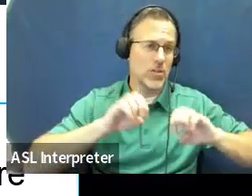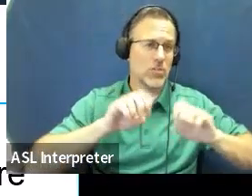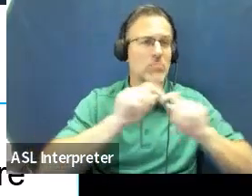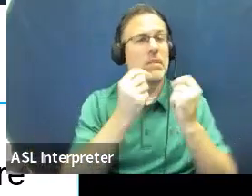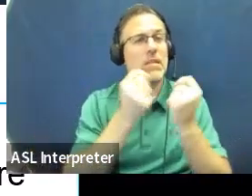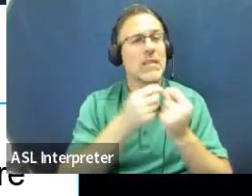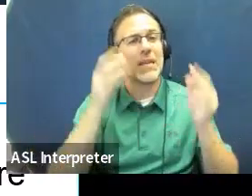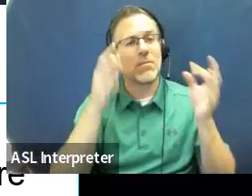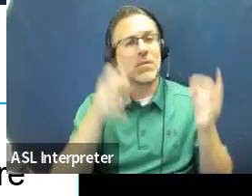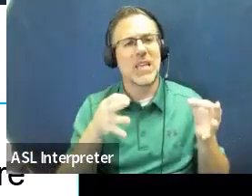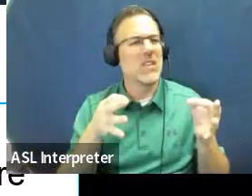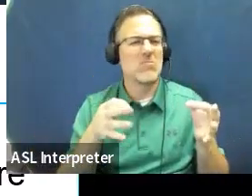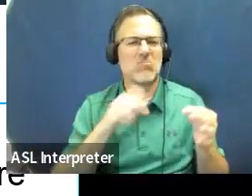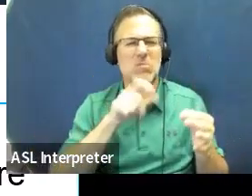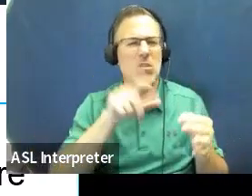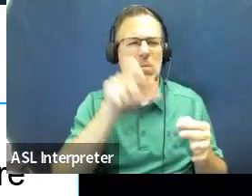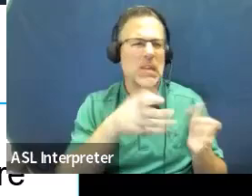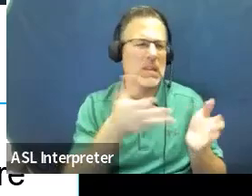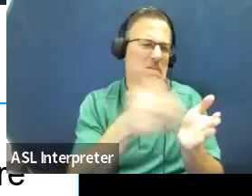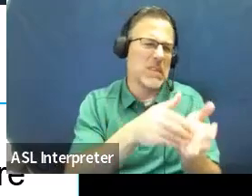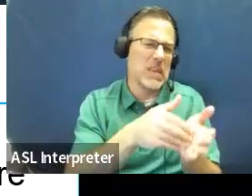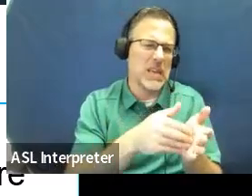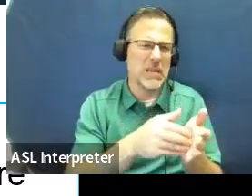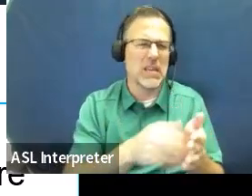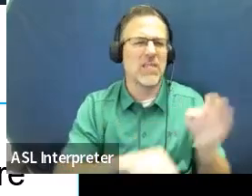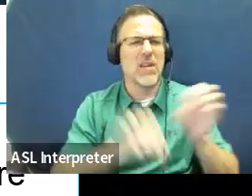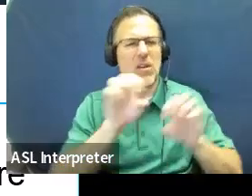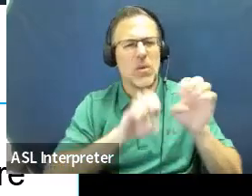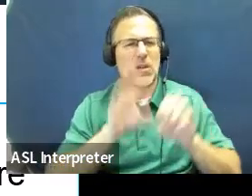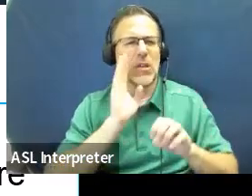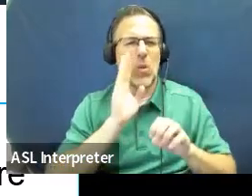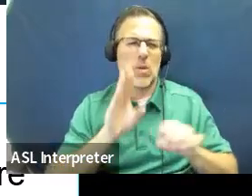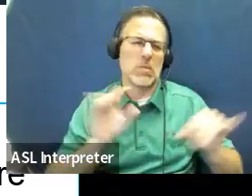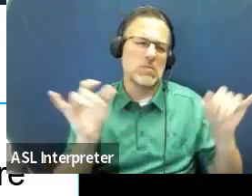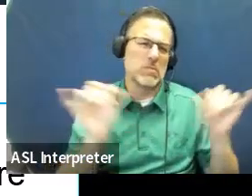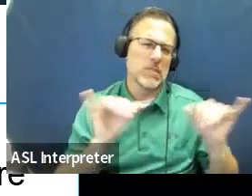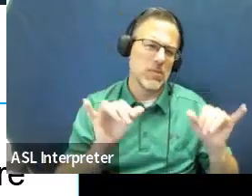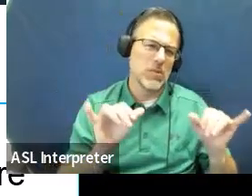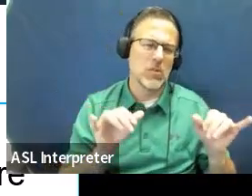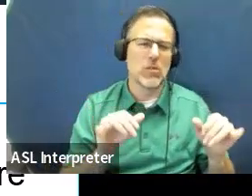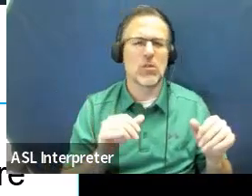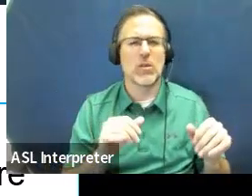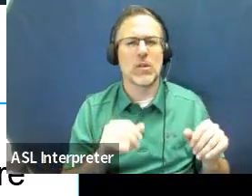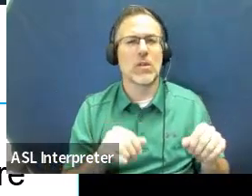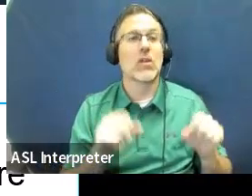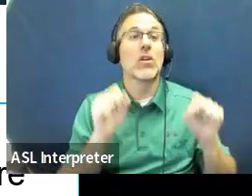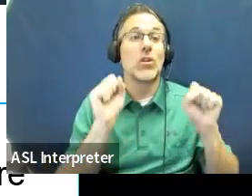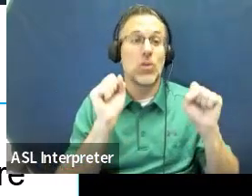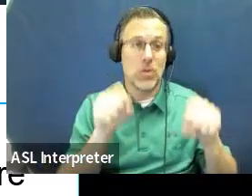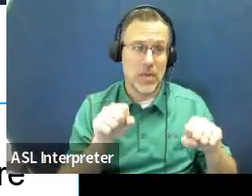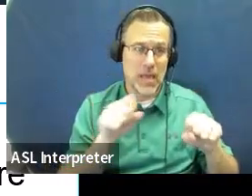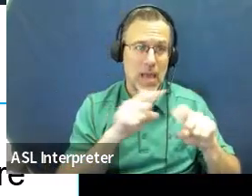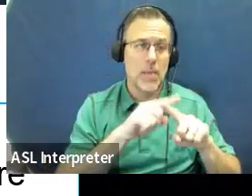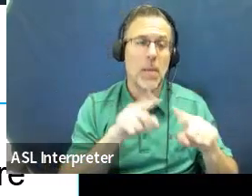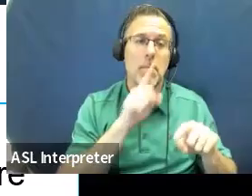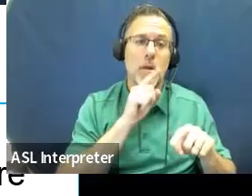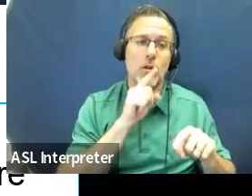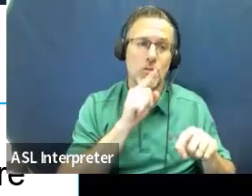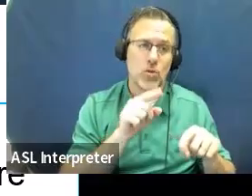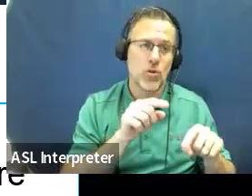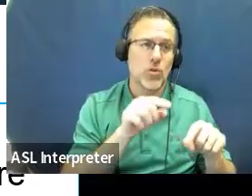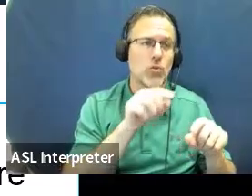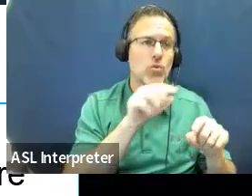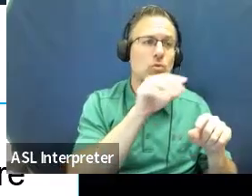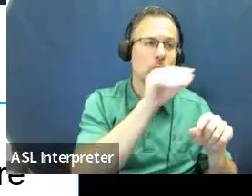that evaluation is going to be very similar. We're just going to carry that forward, or whatever. Carry the evaluation forward so that